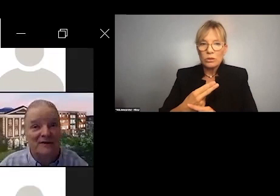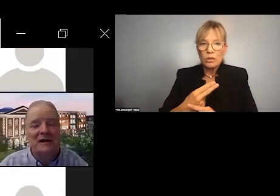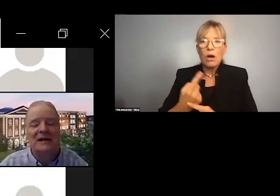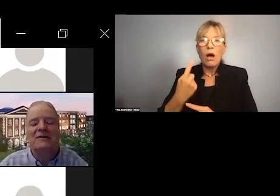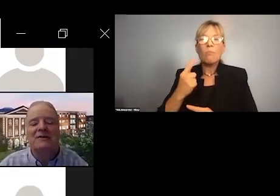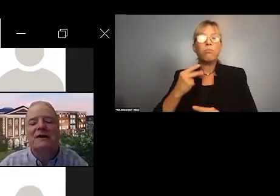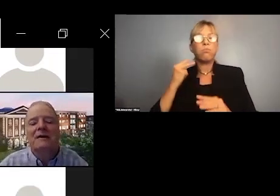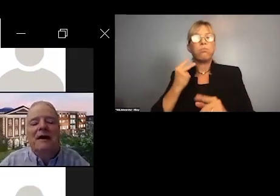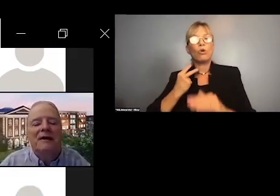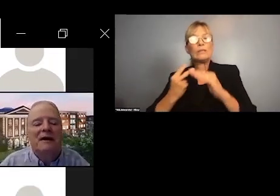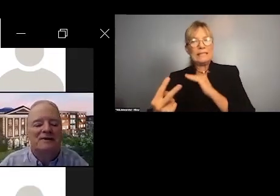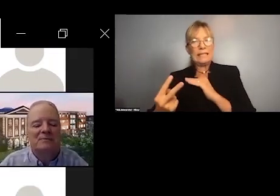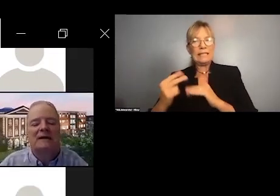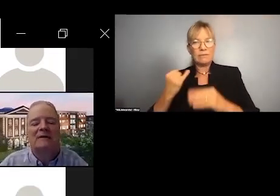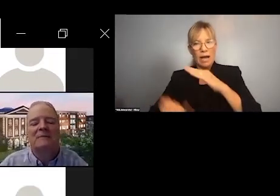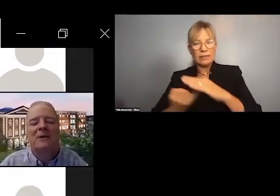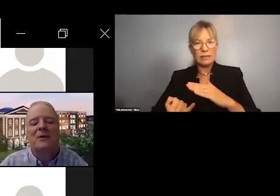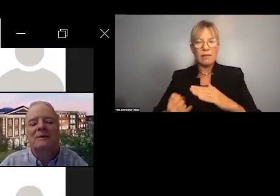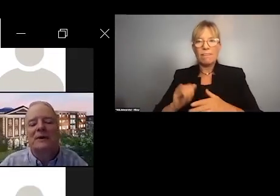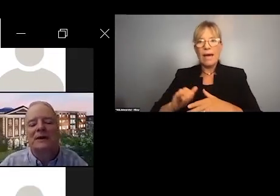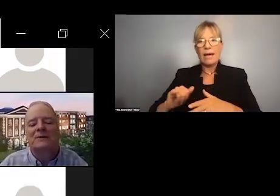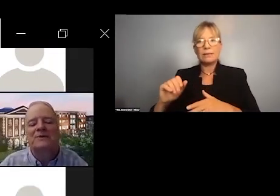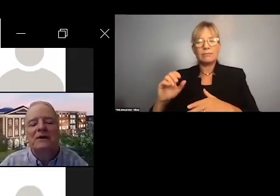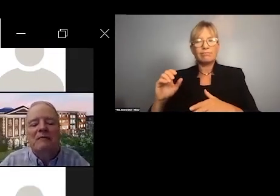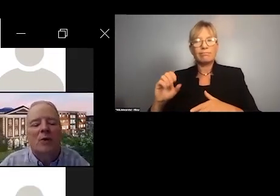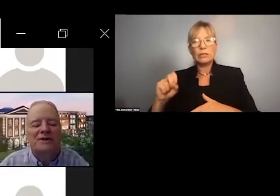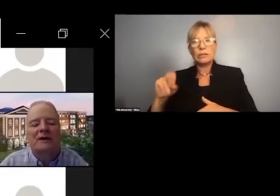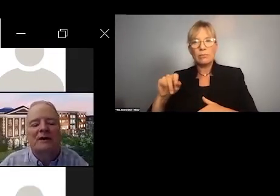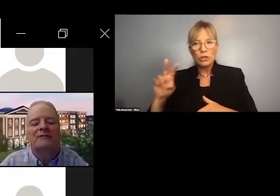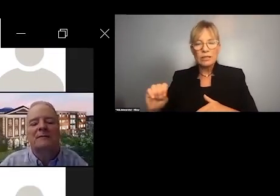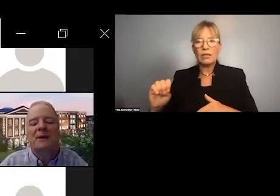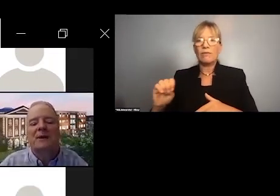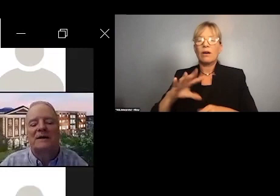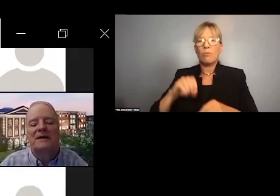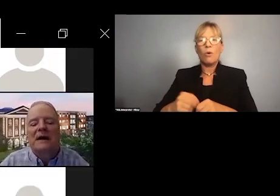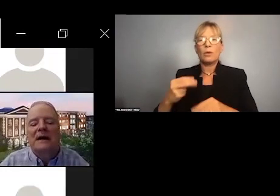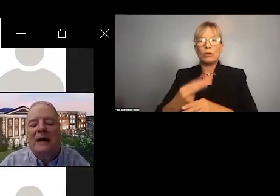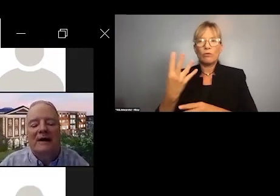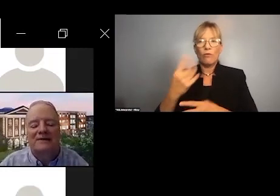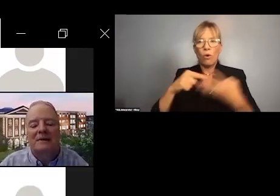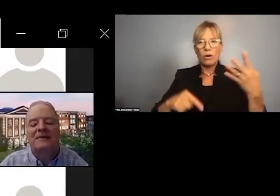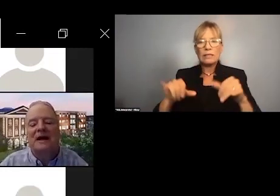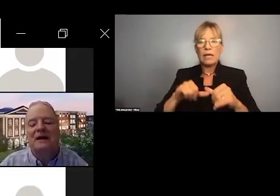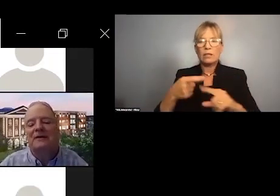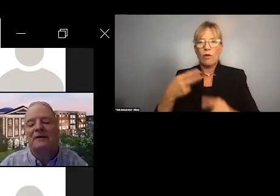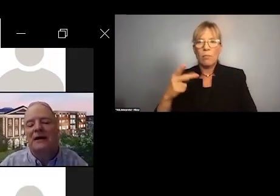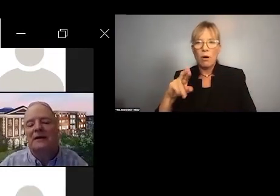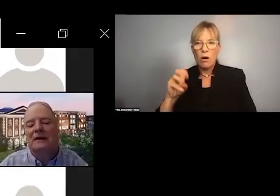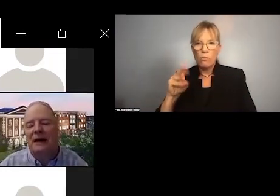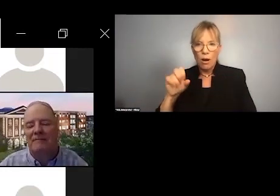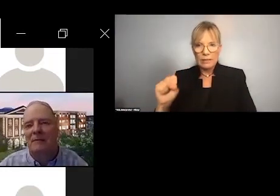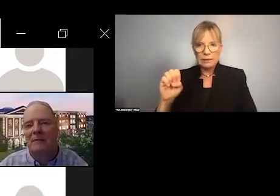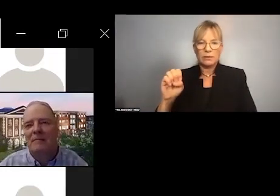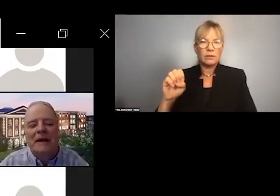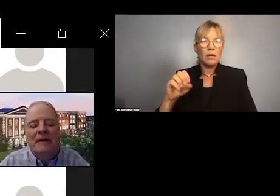perceived isolation, the subjective component, we used 4 scales from the PROMIS, and then some of the scales